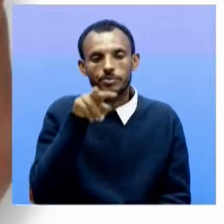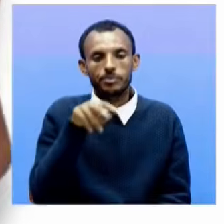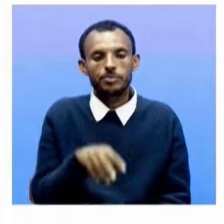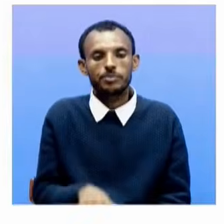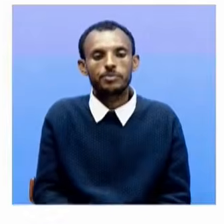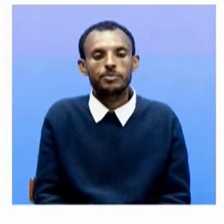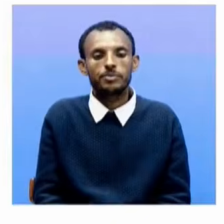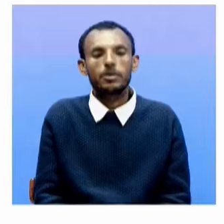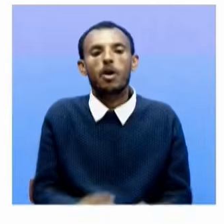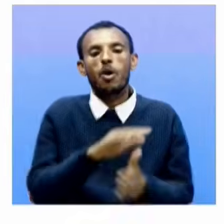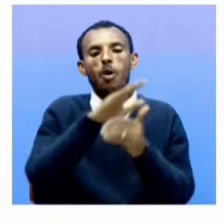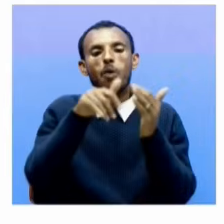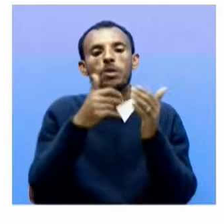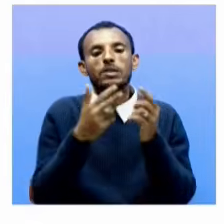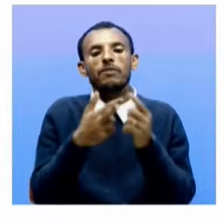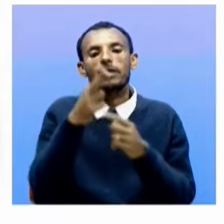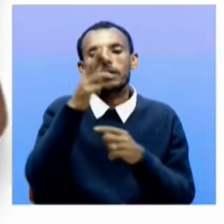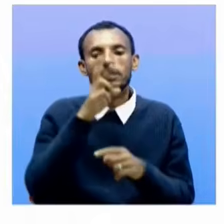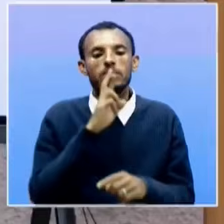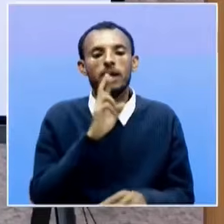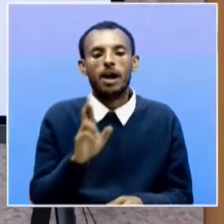All the vertices are